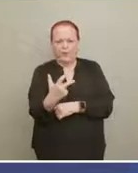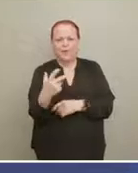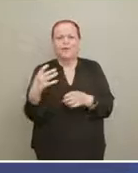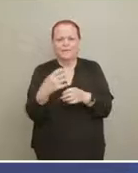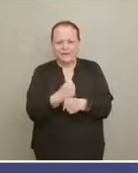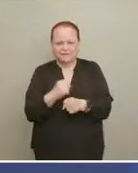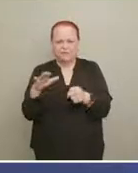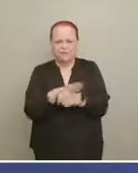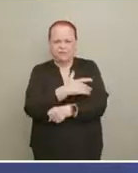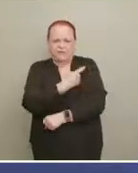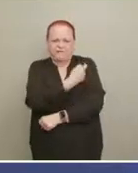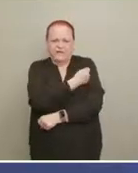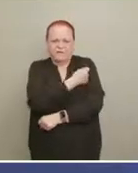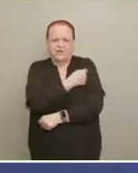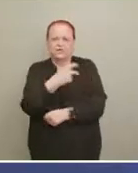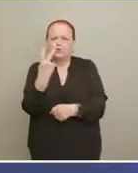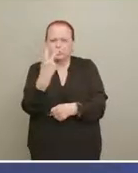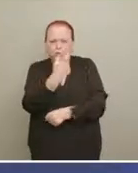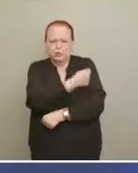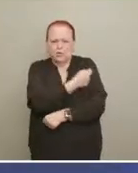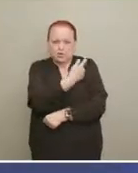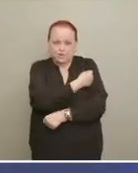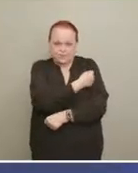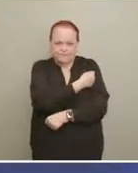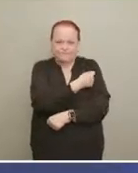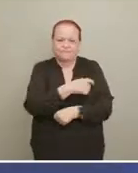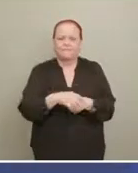we really need to move forward.